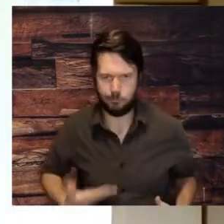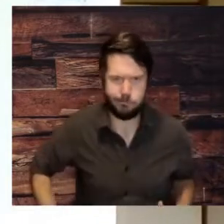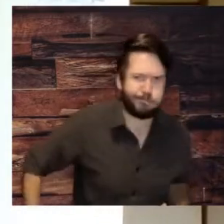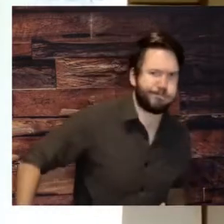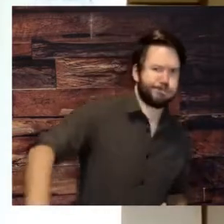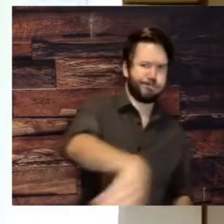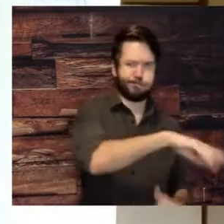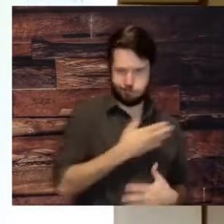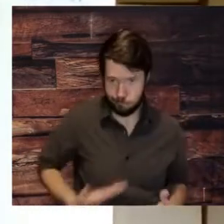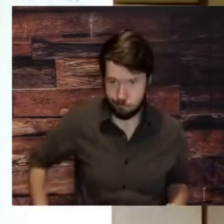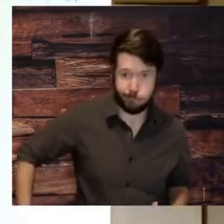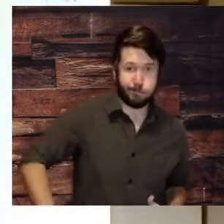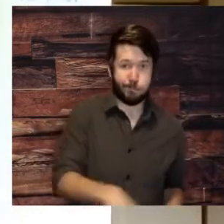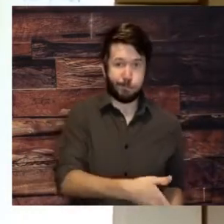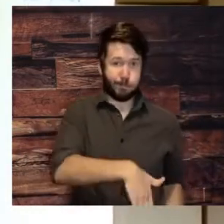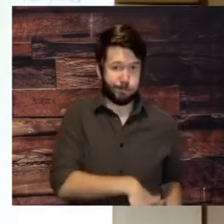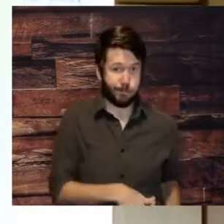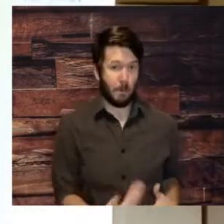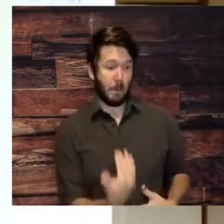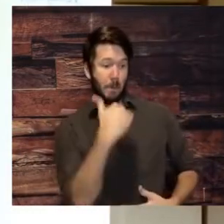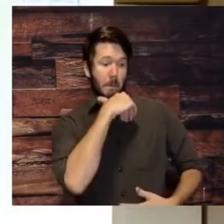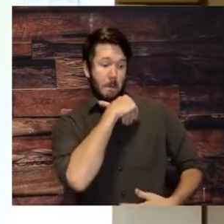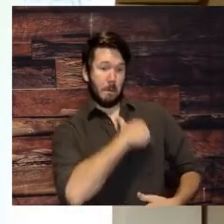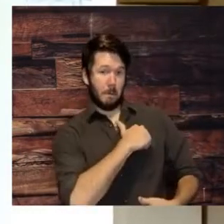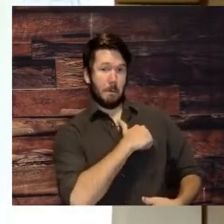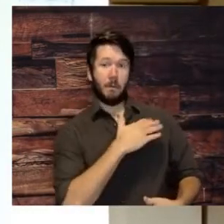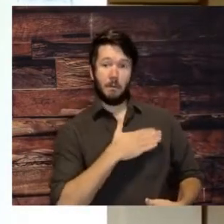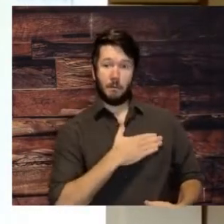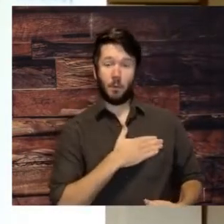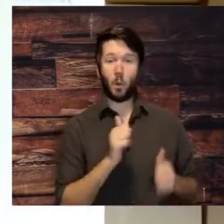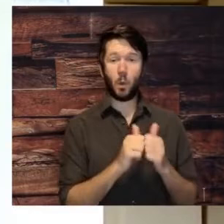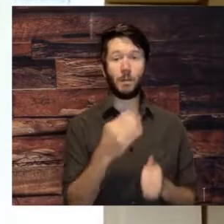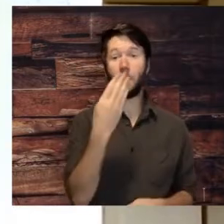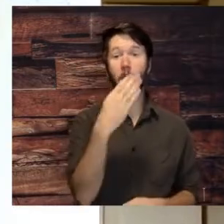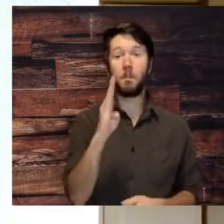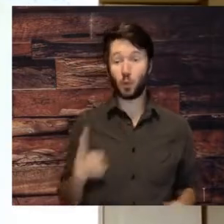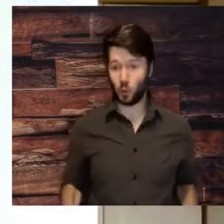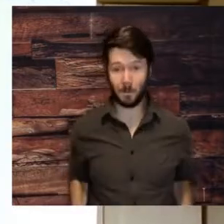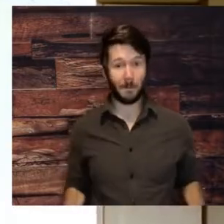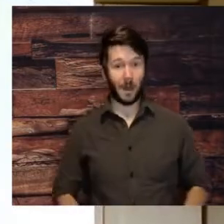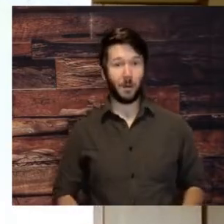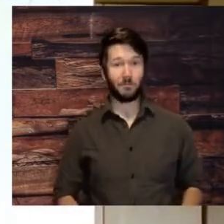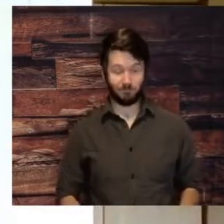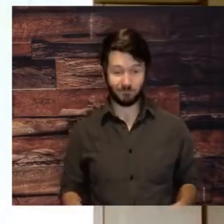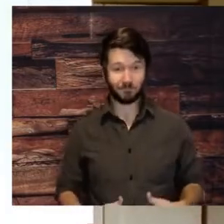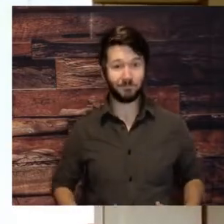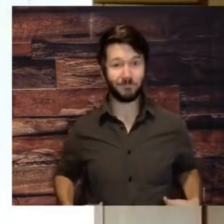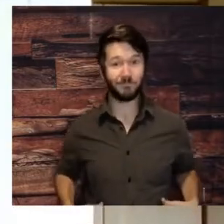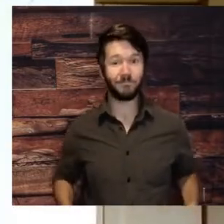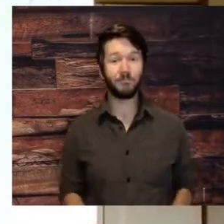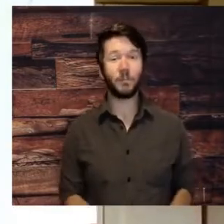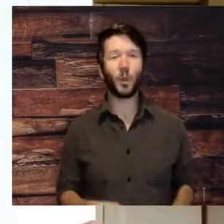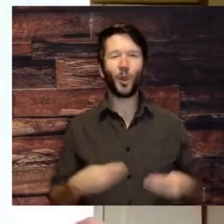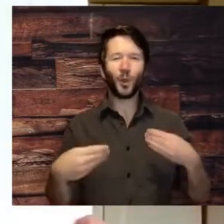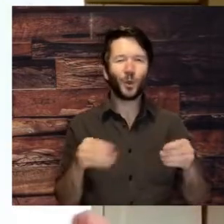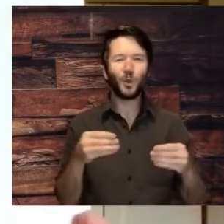large piece of fabric that's wrapped around her and tucked in at the top, just under her arms, with a blue belt tied around her